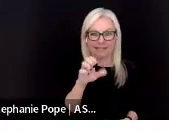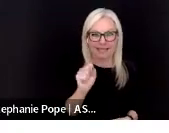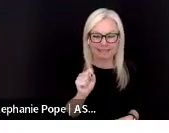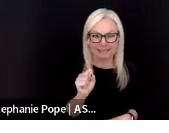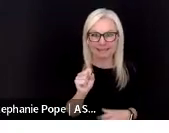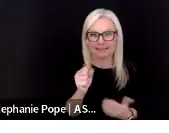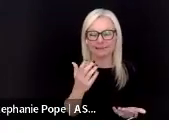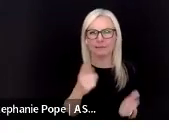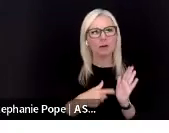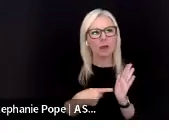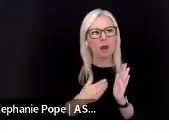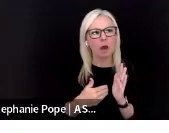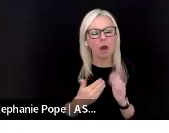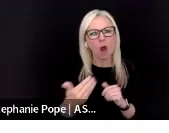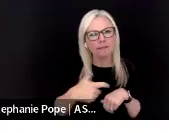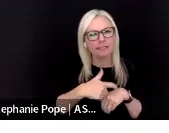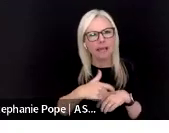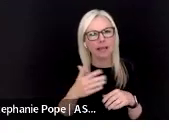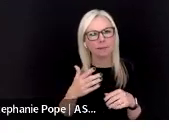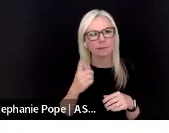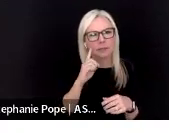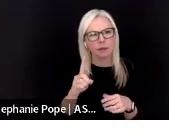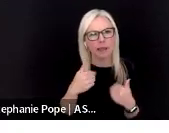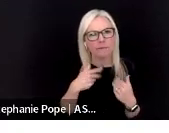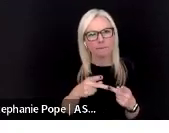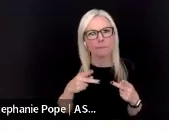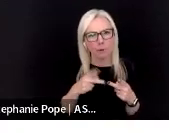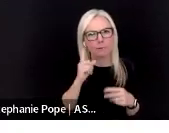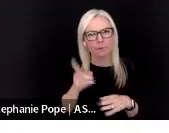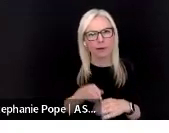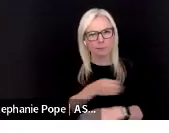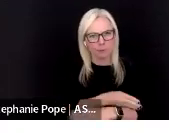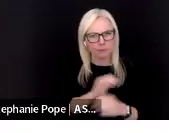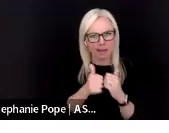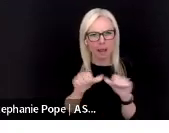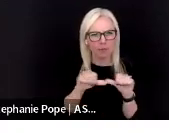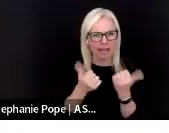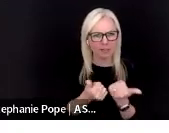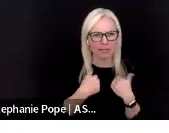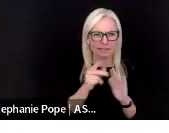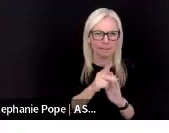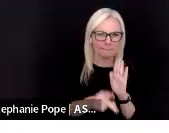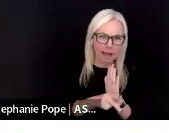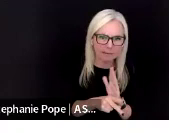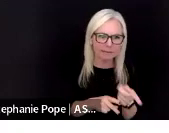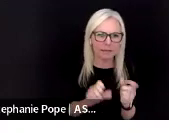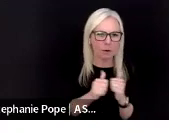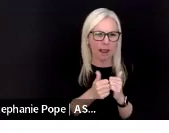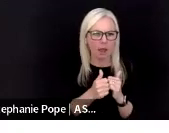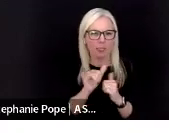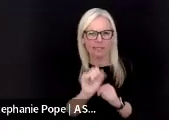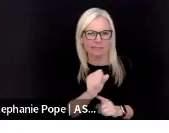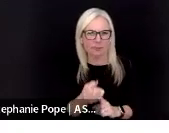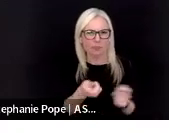often room for improvement in terms of how the agency has policies or how an incident could have been handled. So I really,